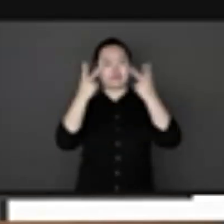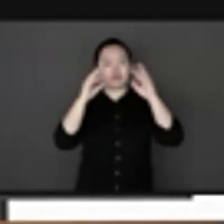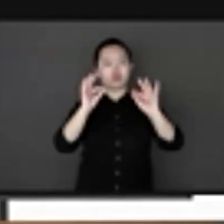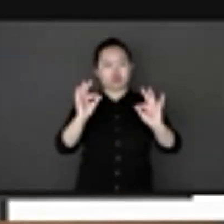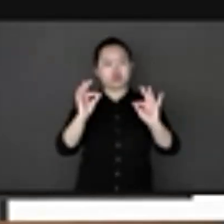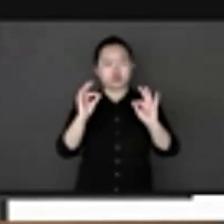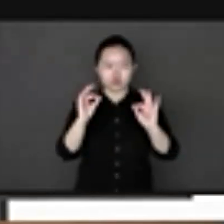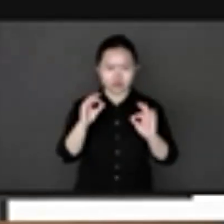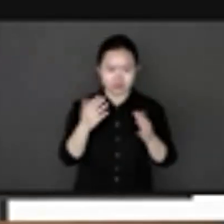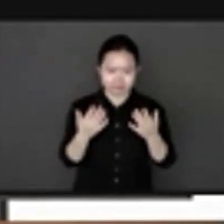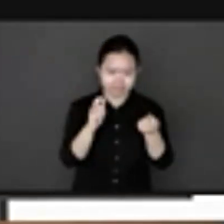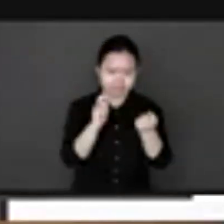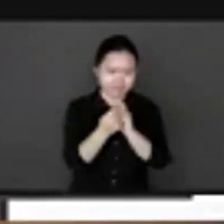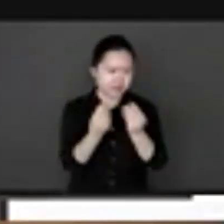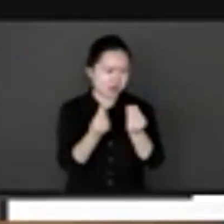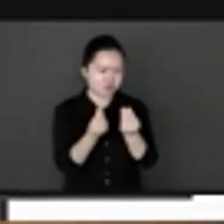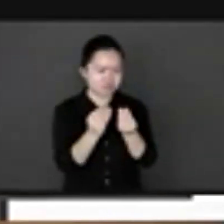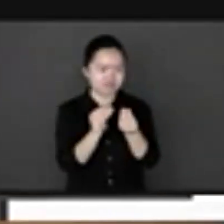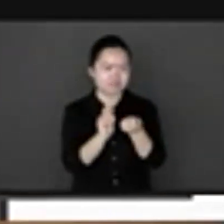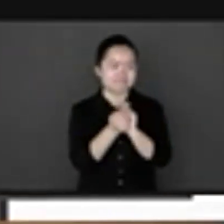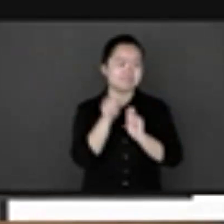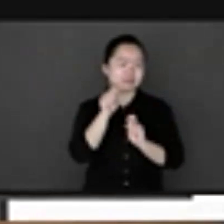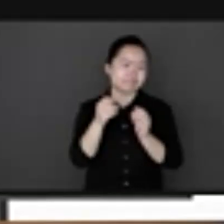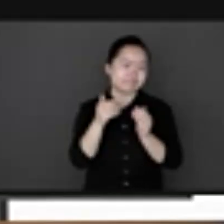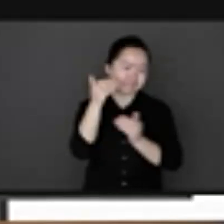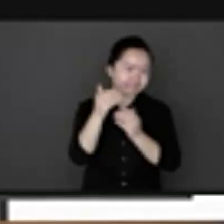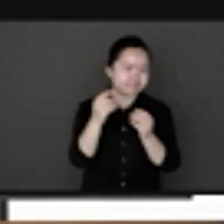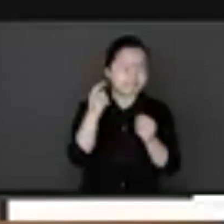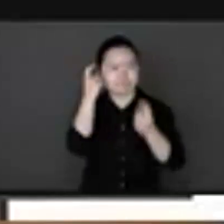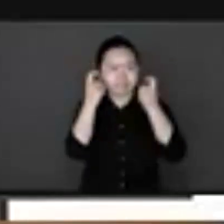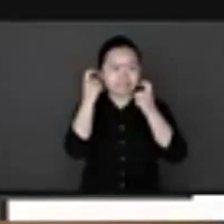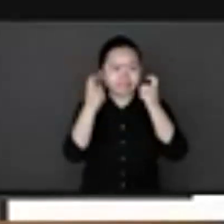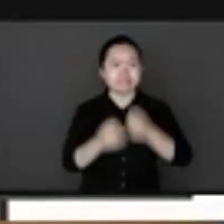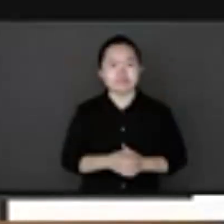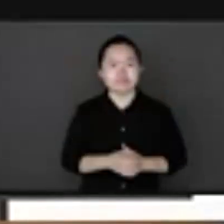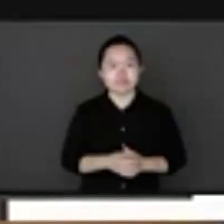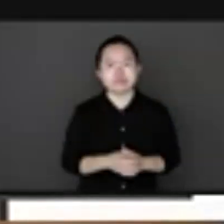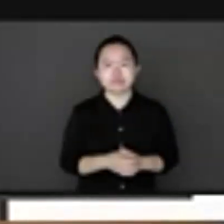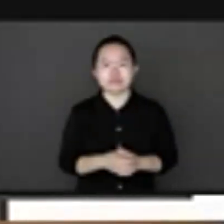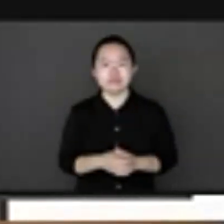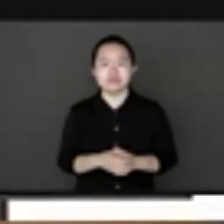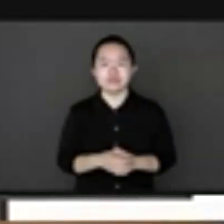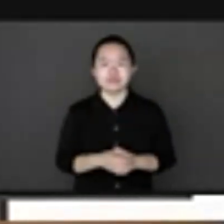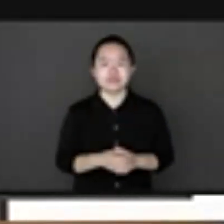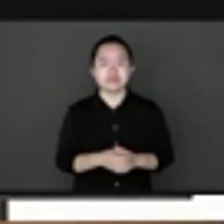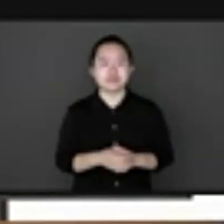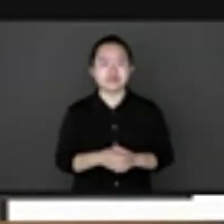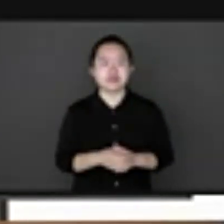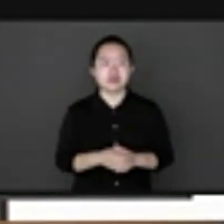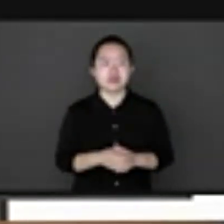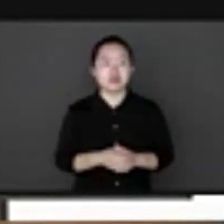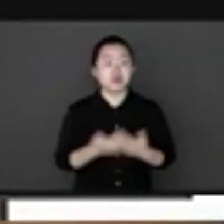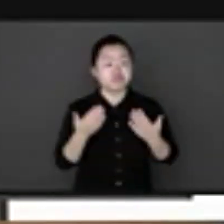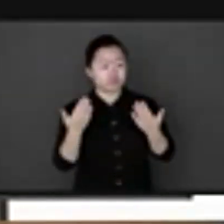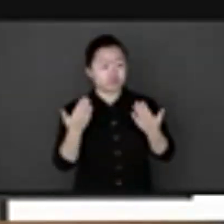You move the slides. Okay. So what are the issues? As I said, embedded videos are